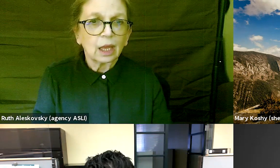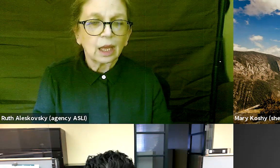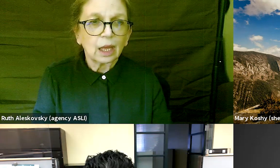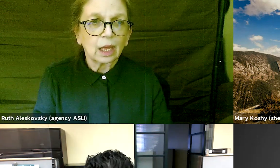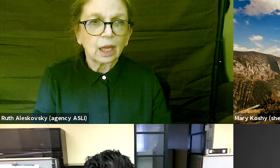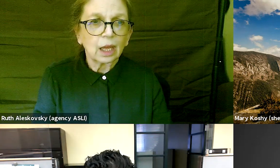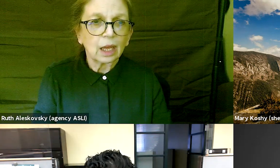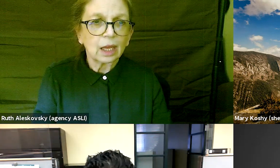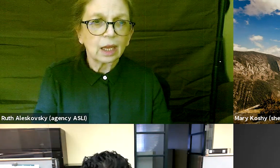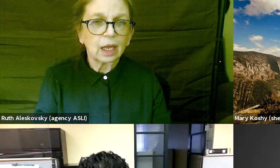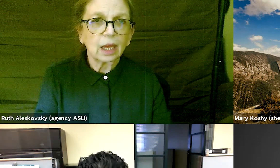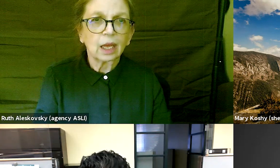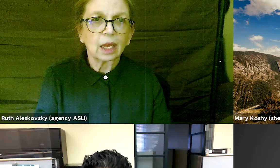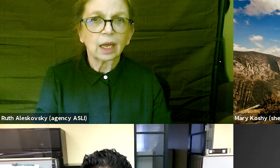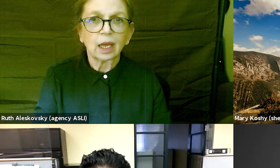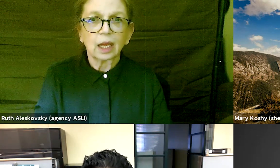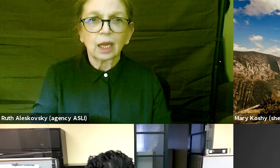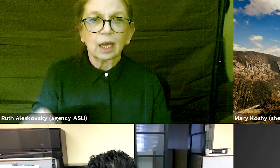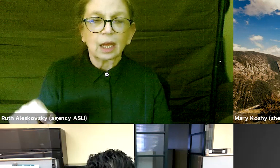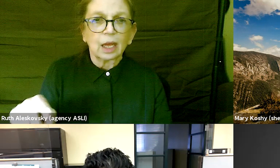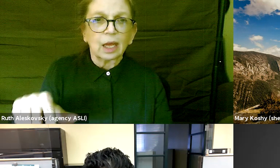that certain